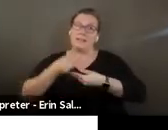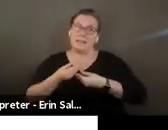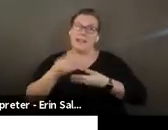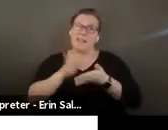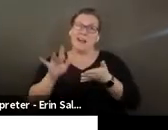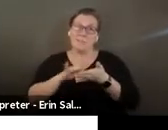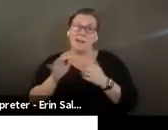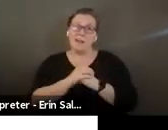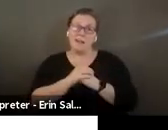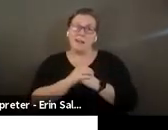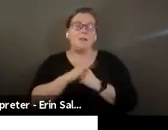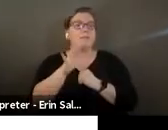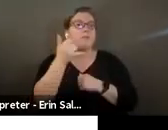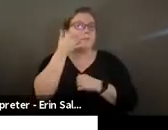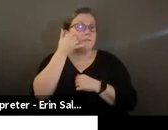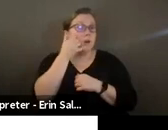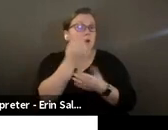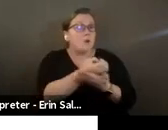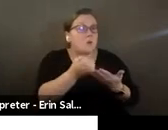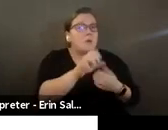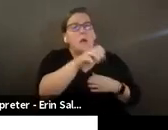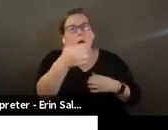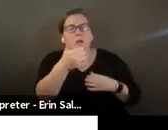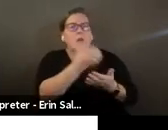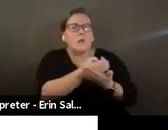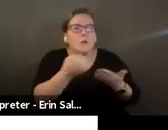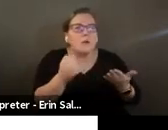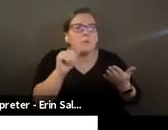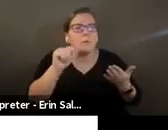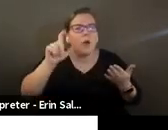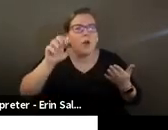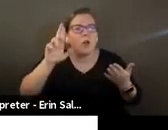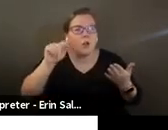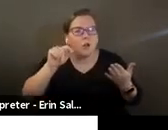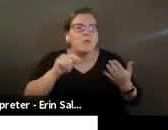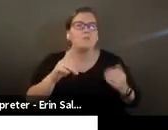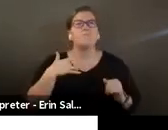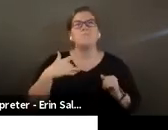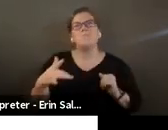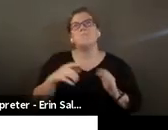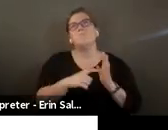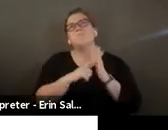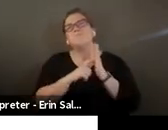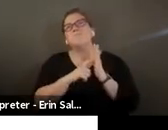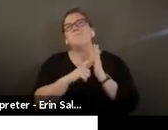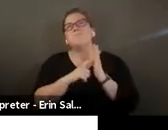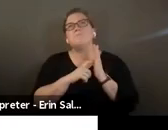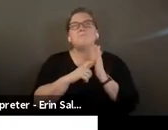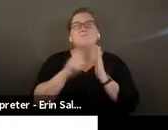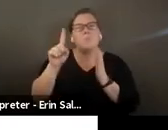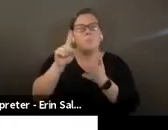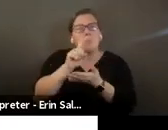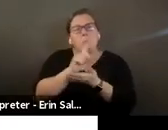For phone equipment and all other equipment, it typically takes 1 to 2